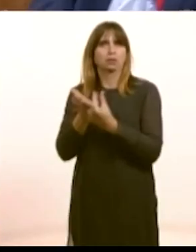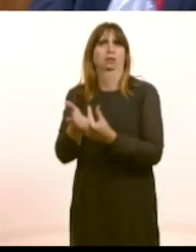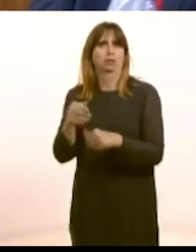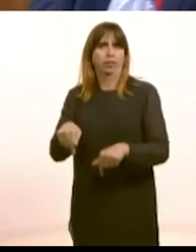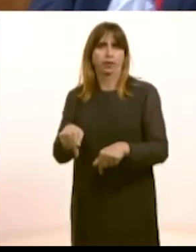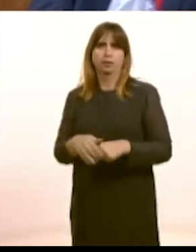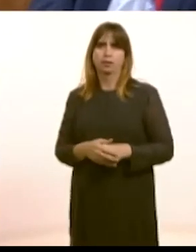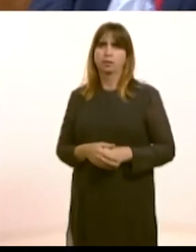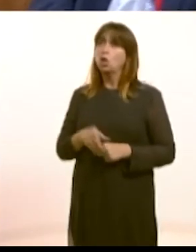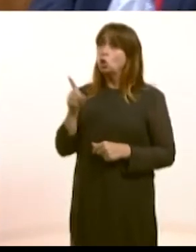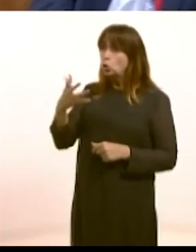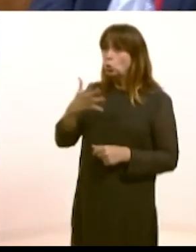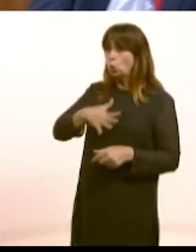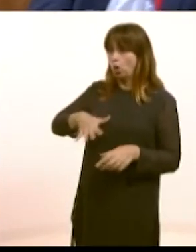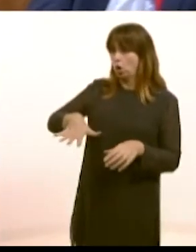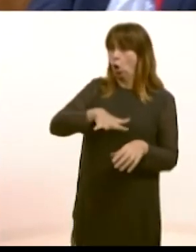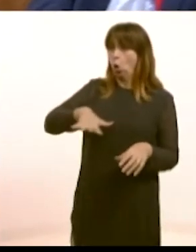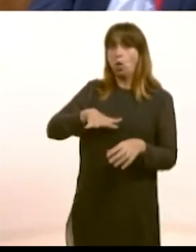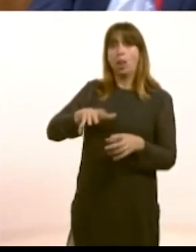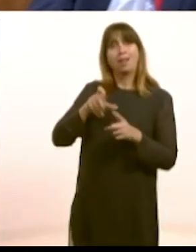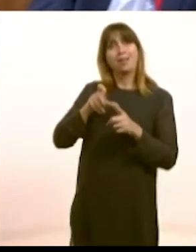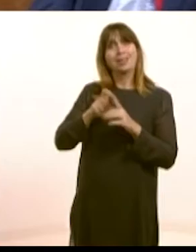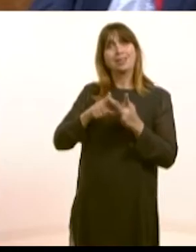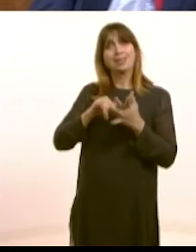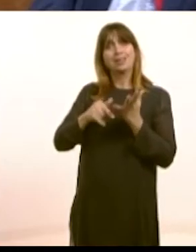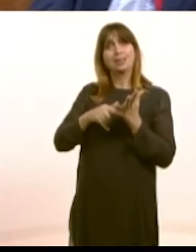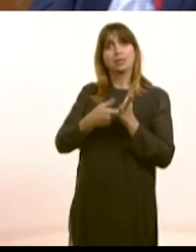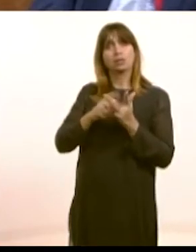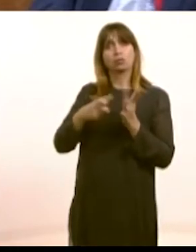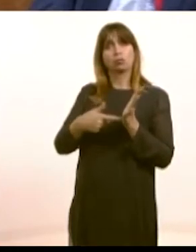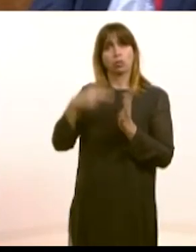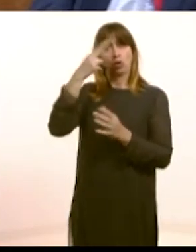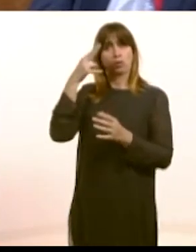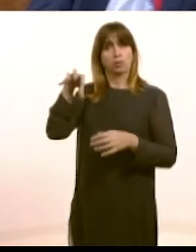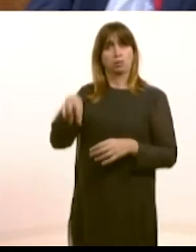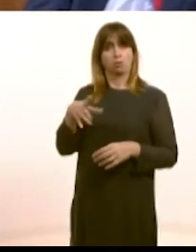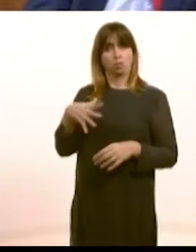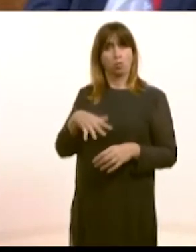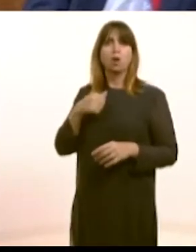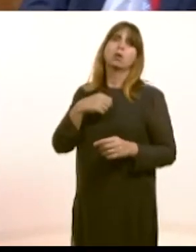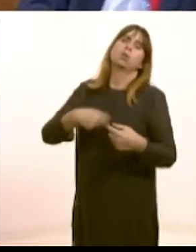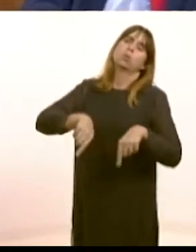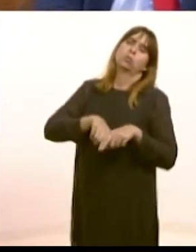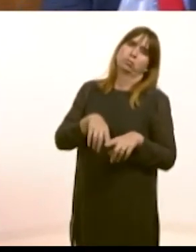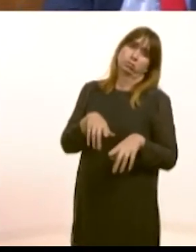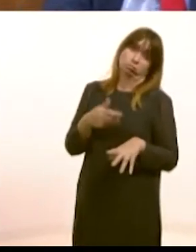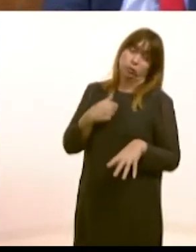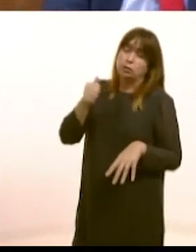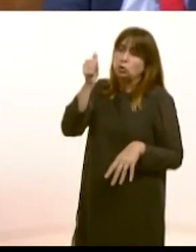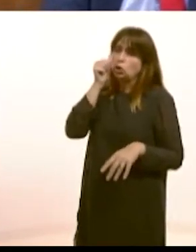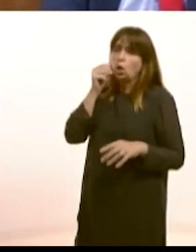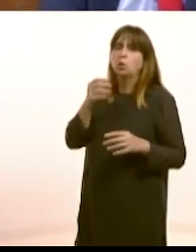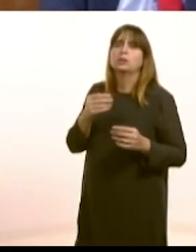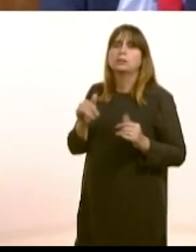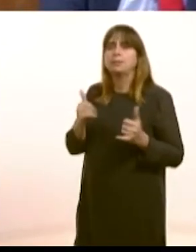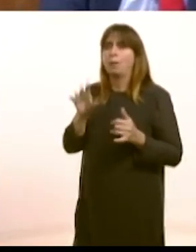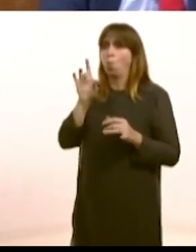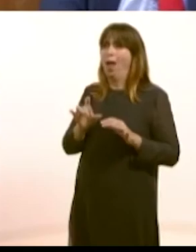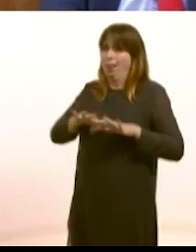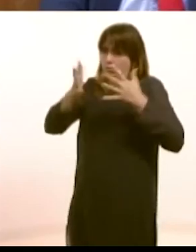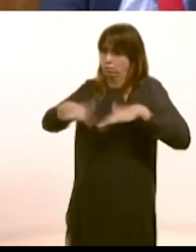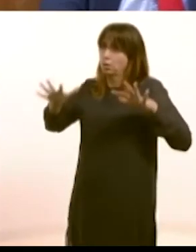the establishment of a District General Hospital in the area if he says that the travel is a problem. Yes, it is. We know the travel in some parts of Wales means that people have to travel